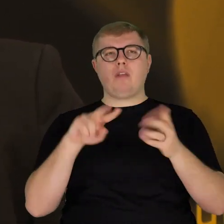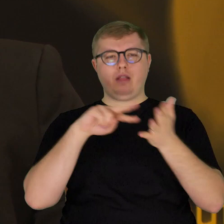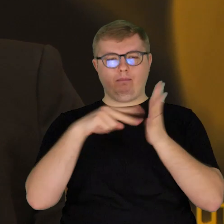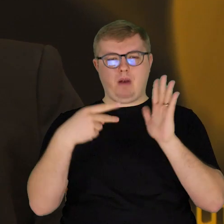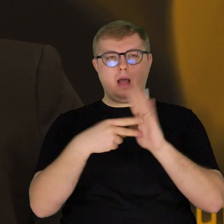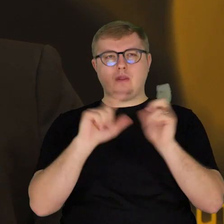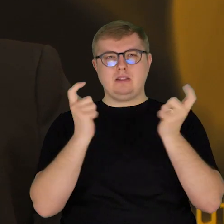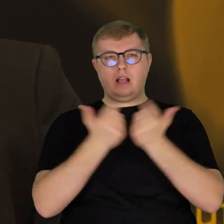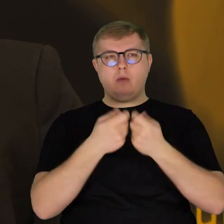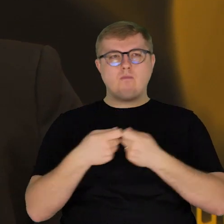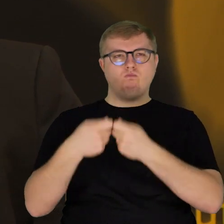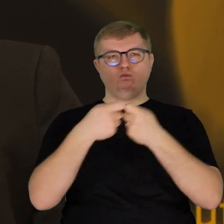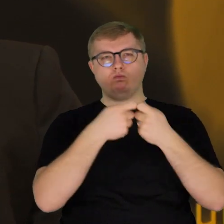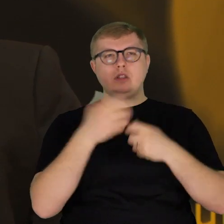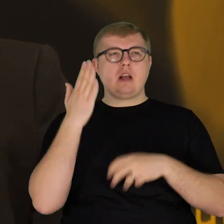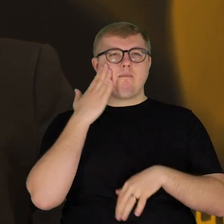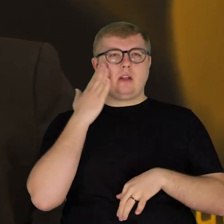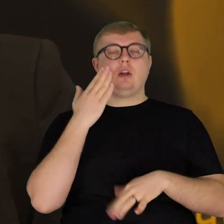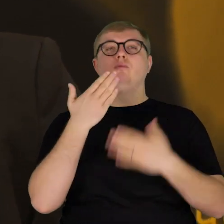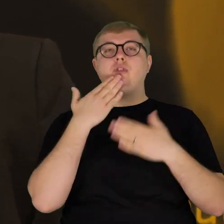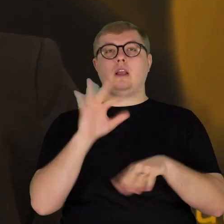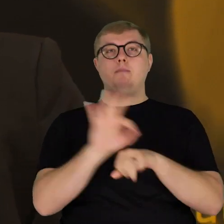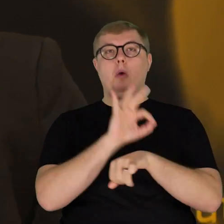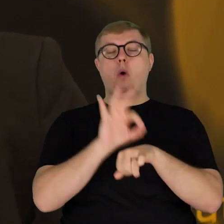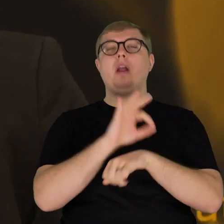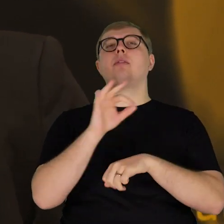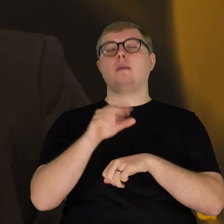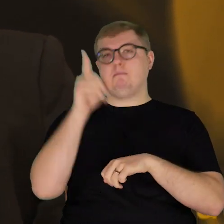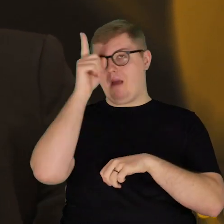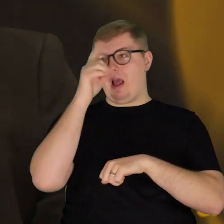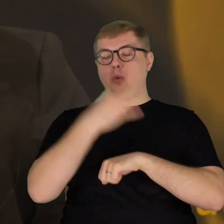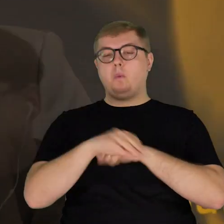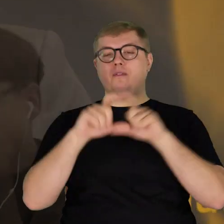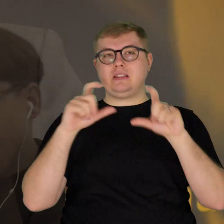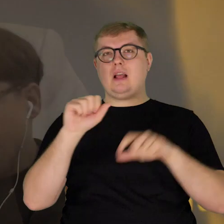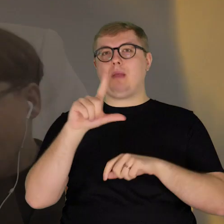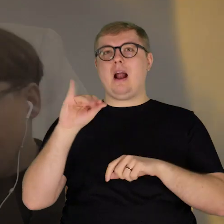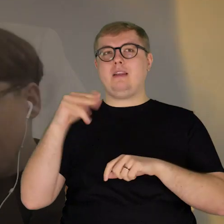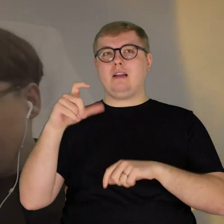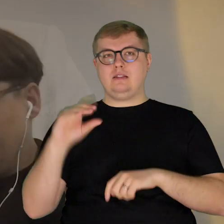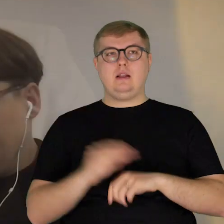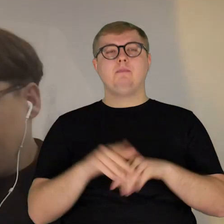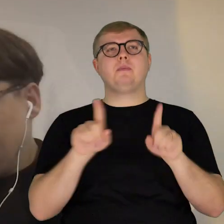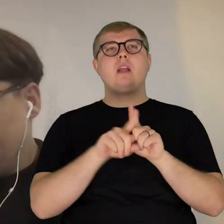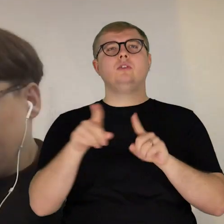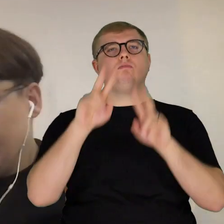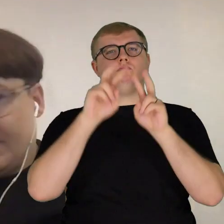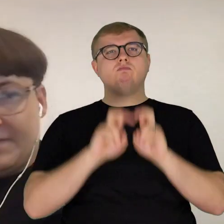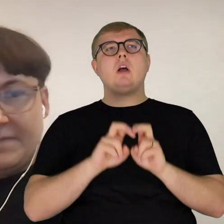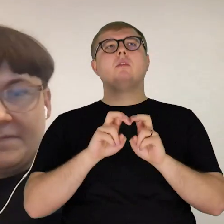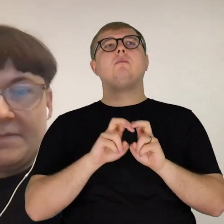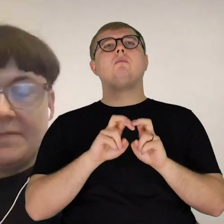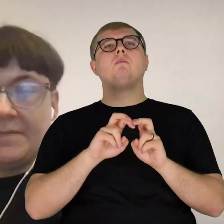within the Berlin University Alliance project, Rescaling Global Health, Human Health, and